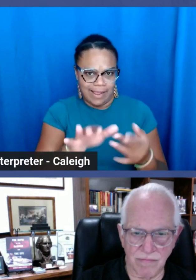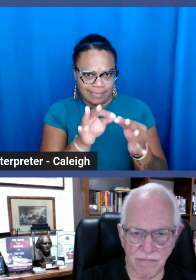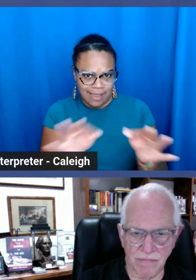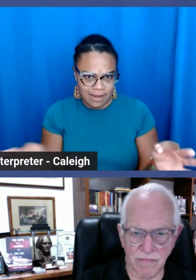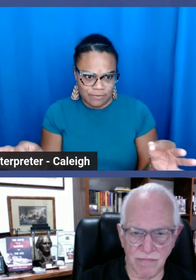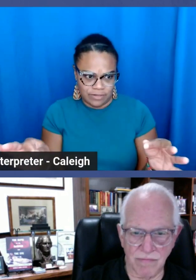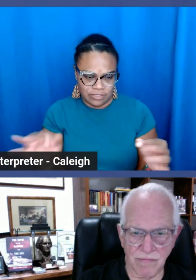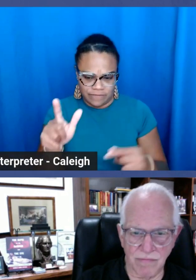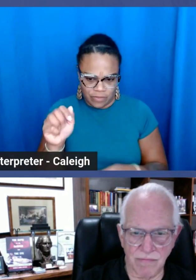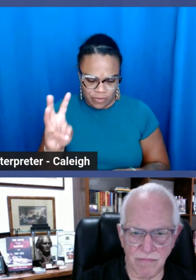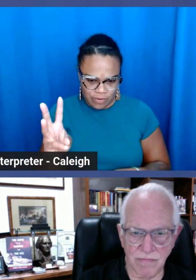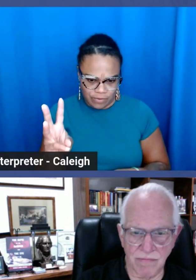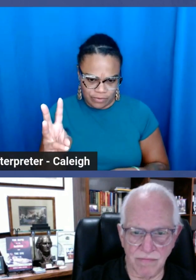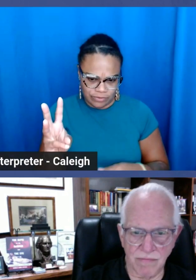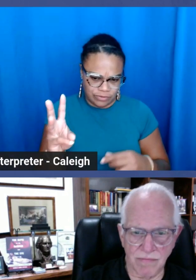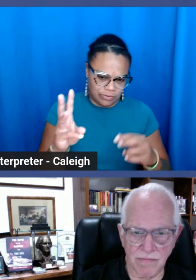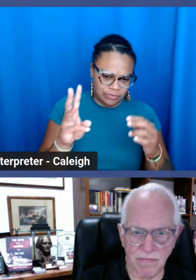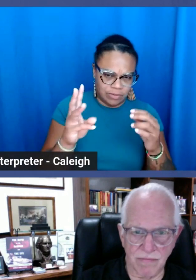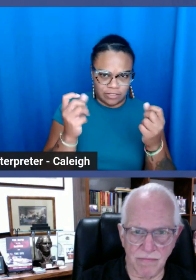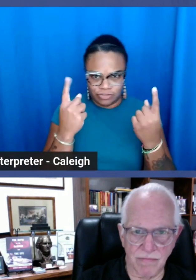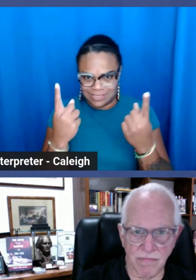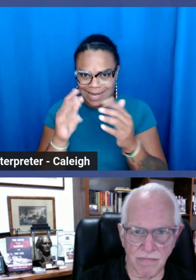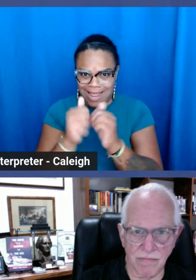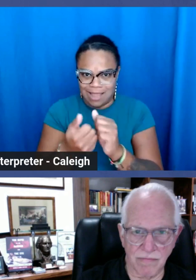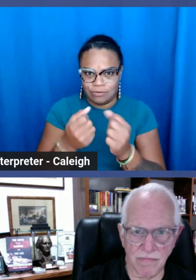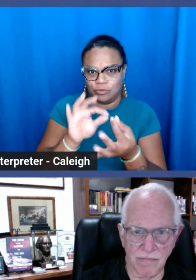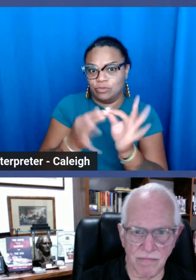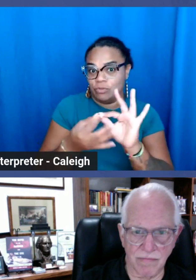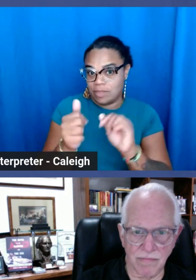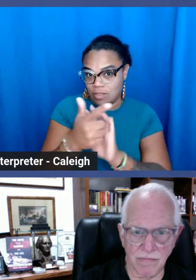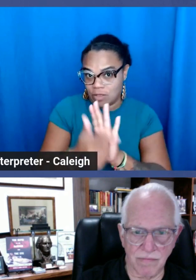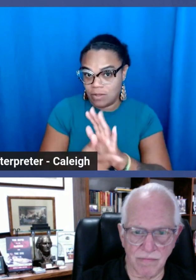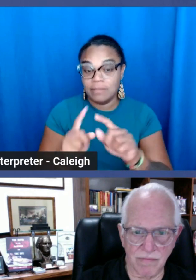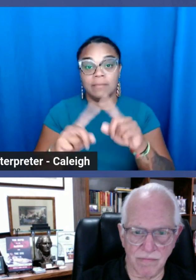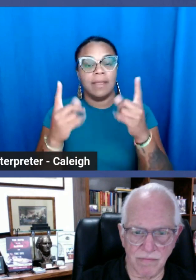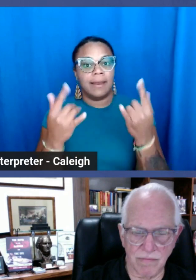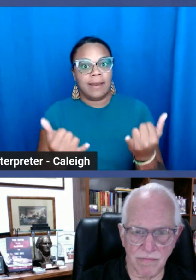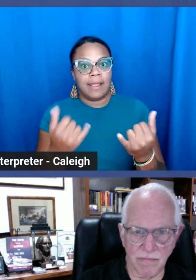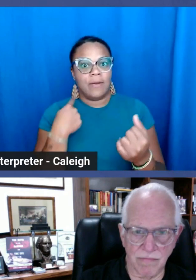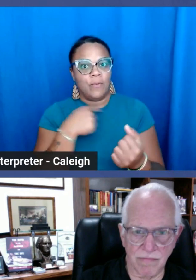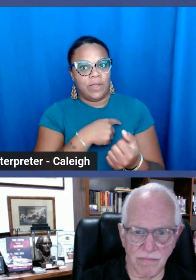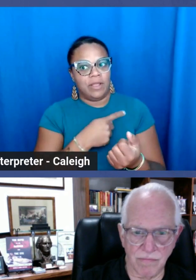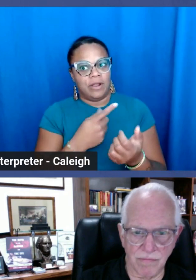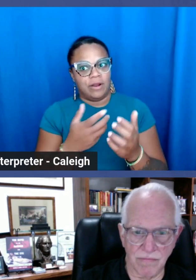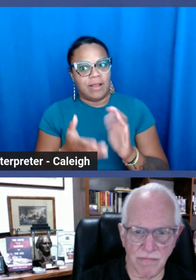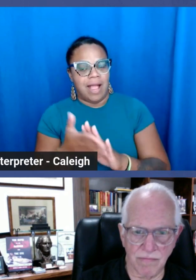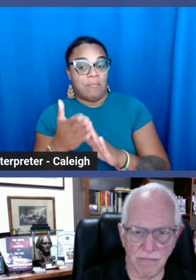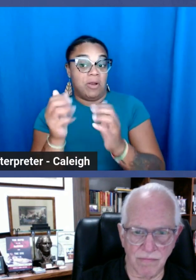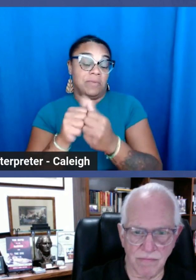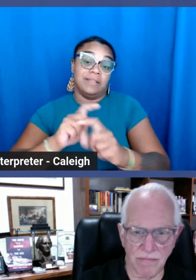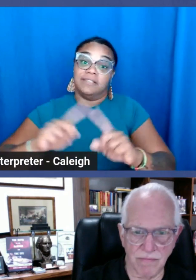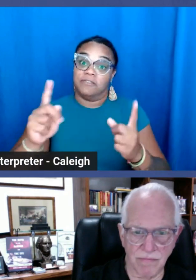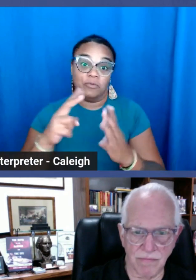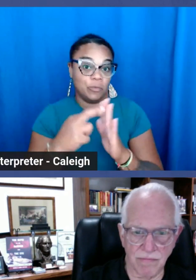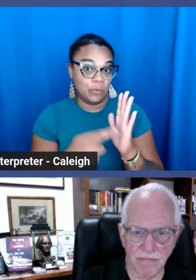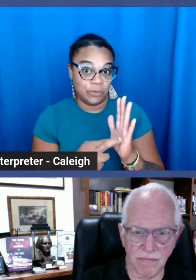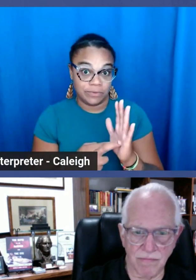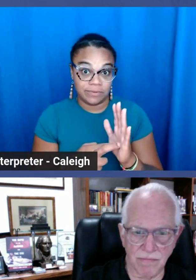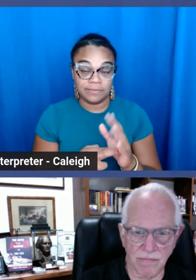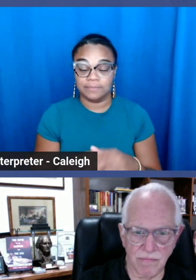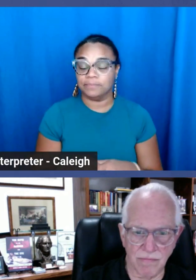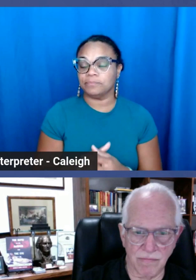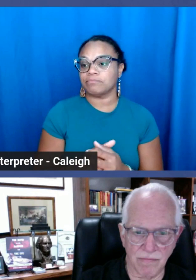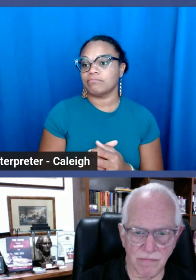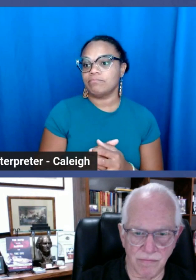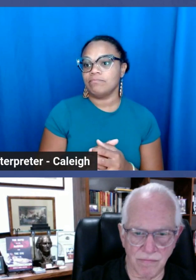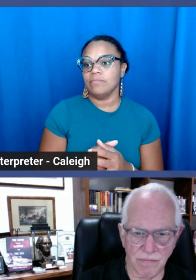determining how broad the law is, how it should be interpreted. But now we are operating under a different set of rules. And according to